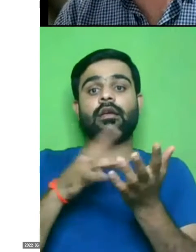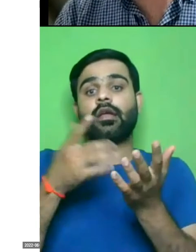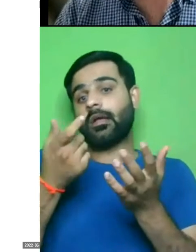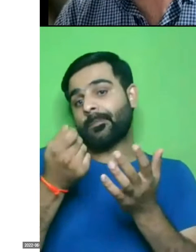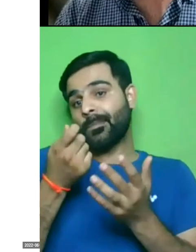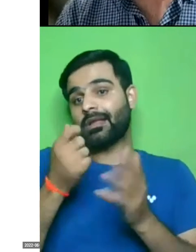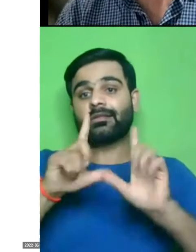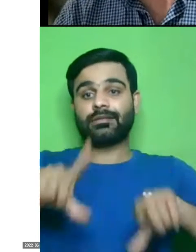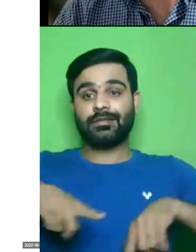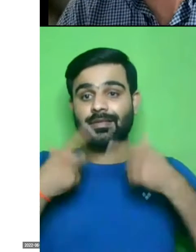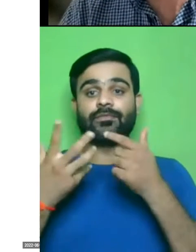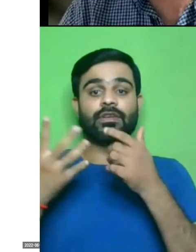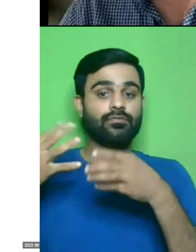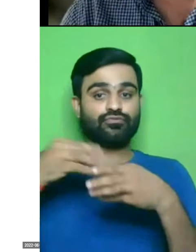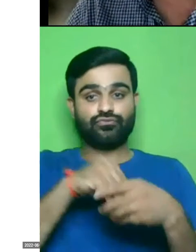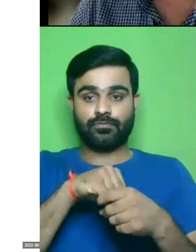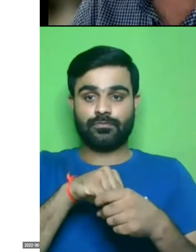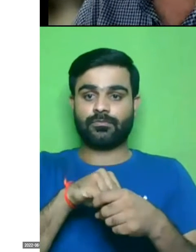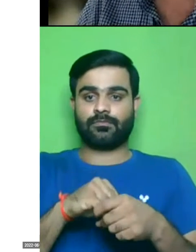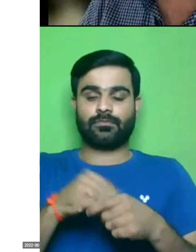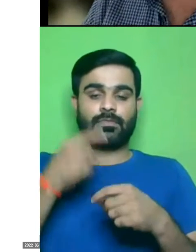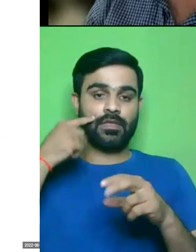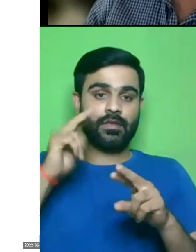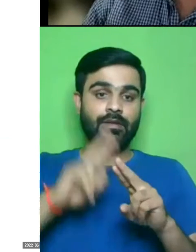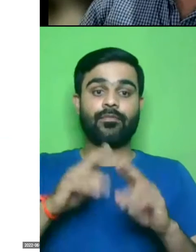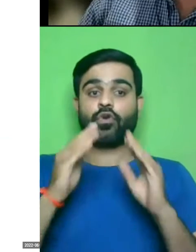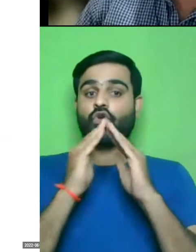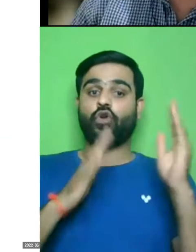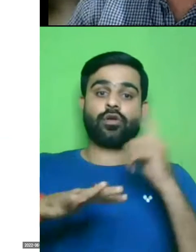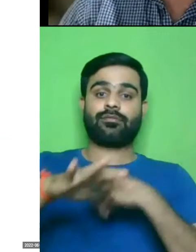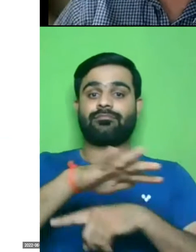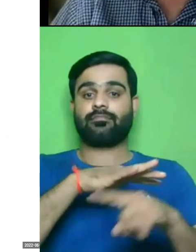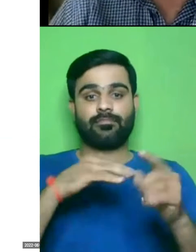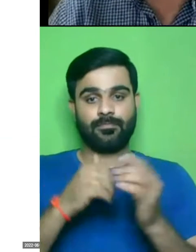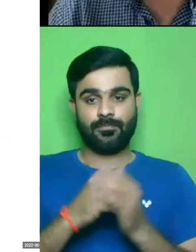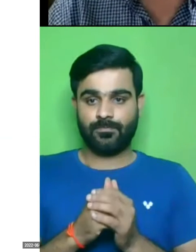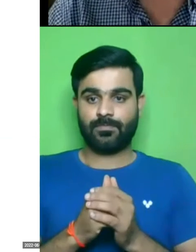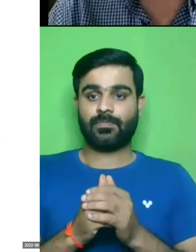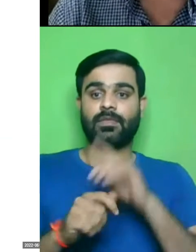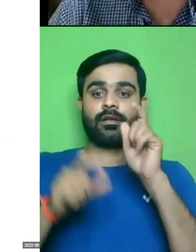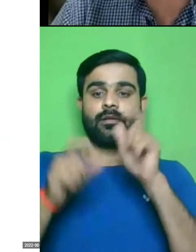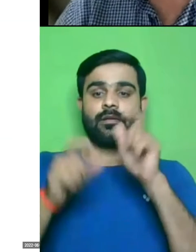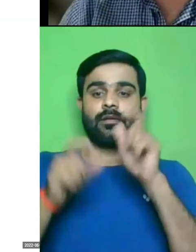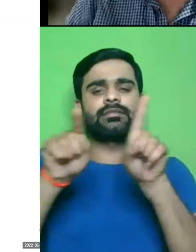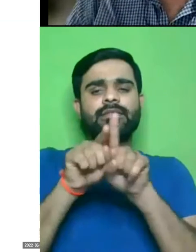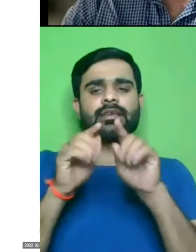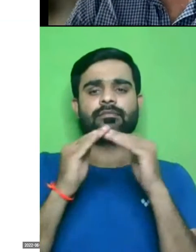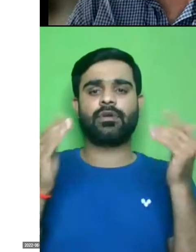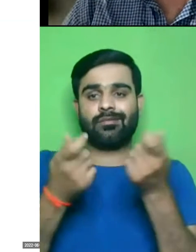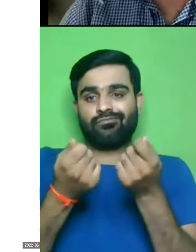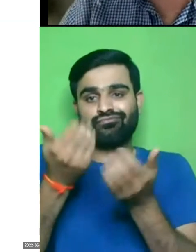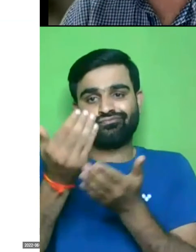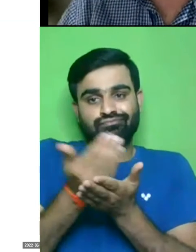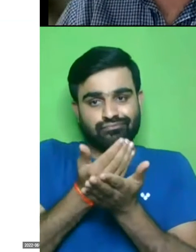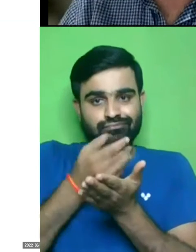living. If I have two households that have the same level of income as in this